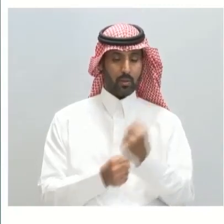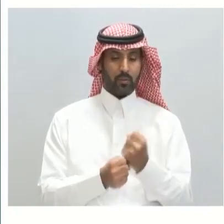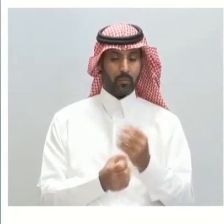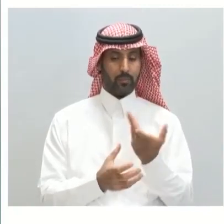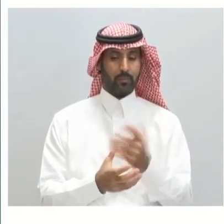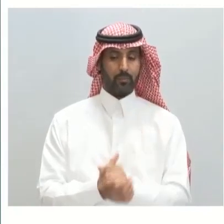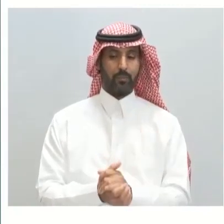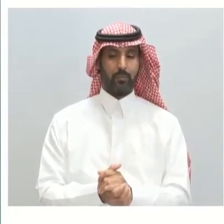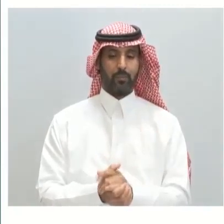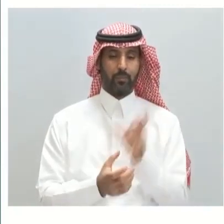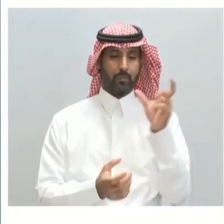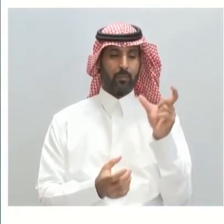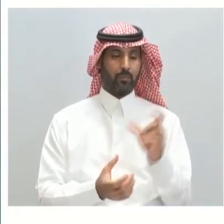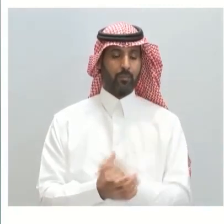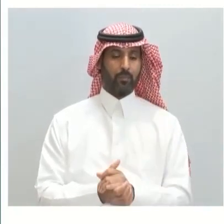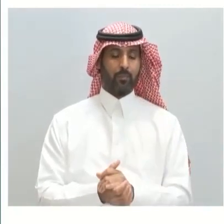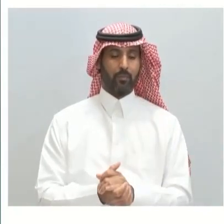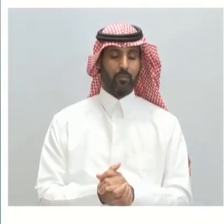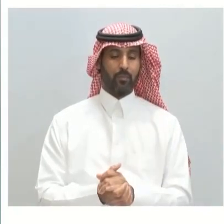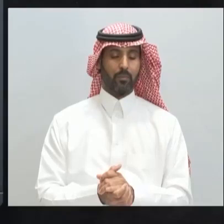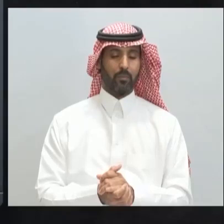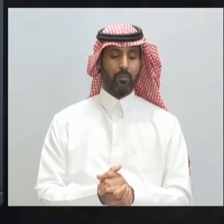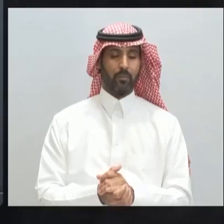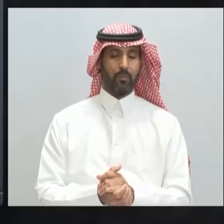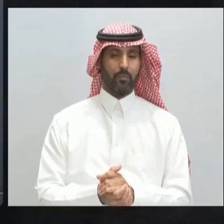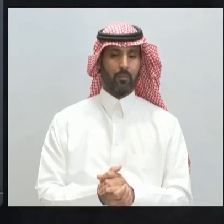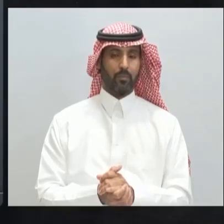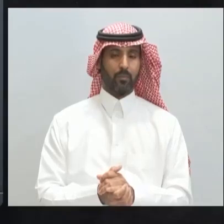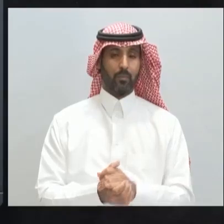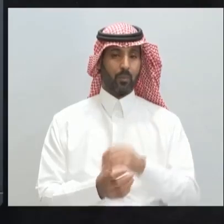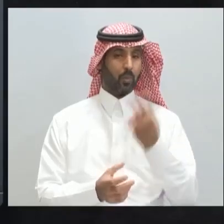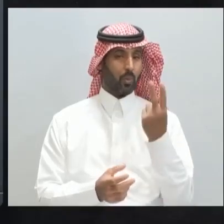here? So the second one takes number what?